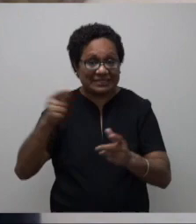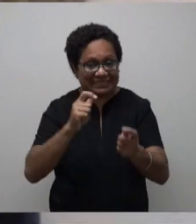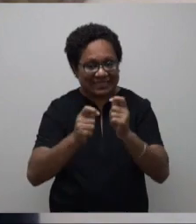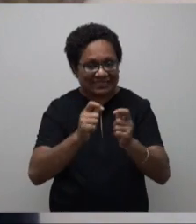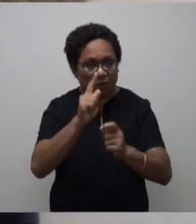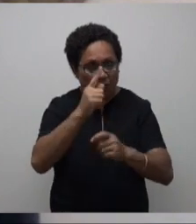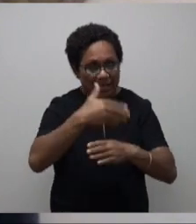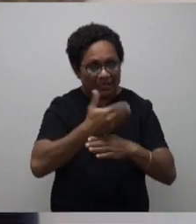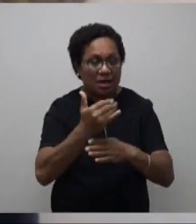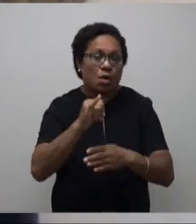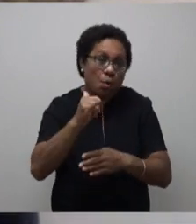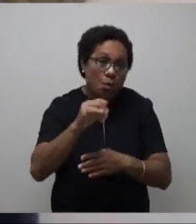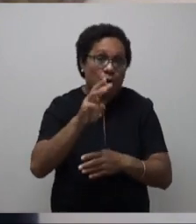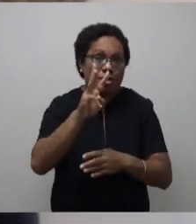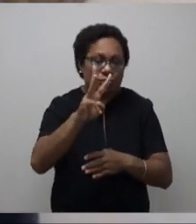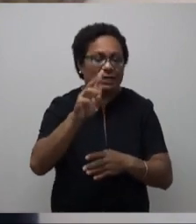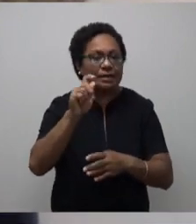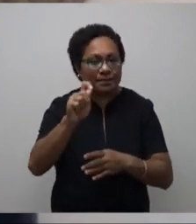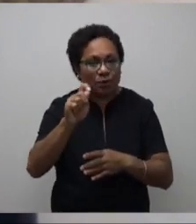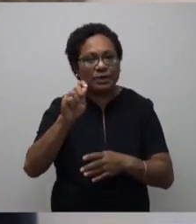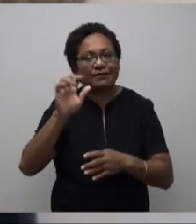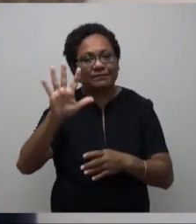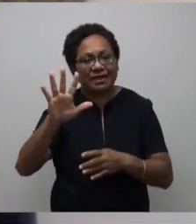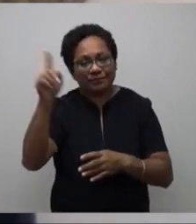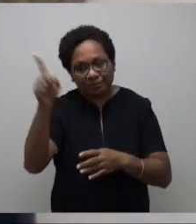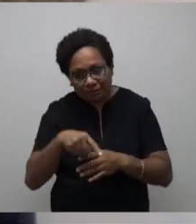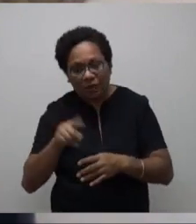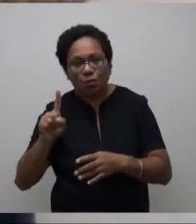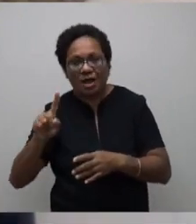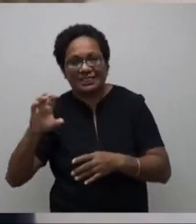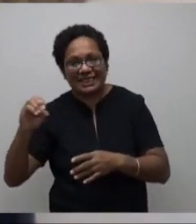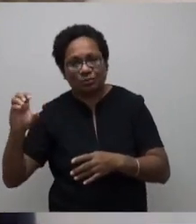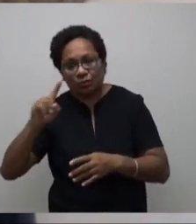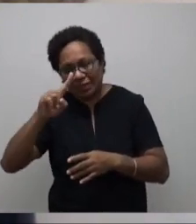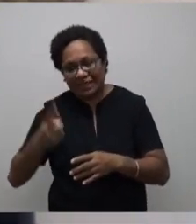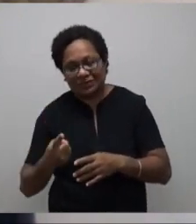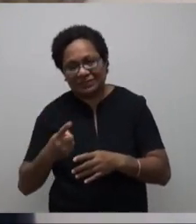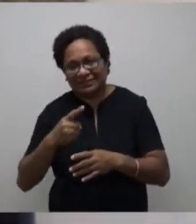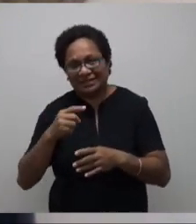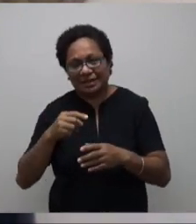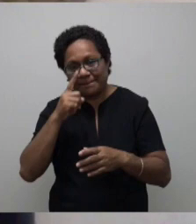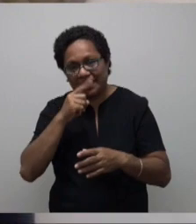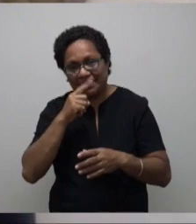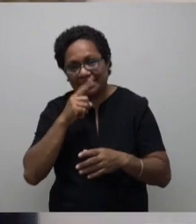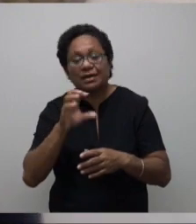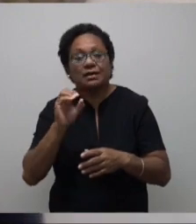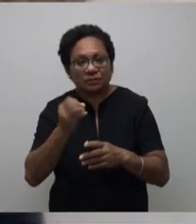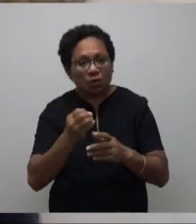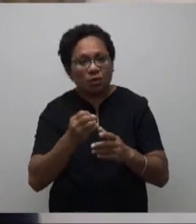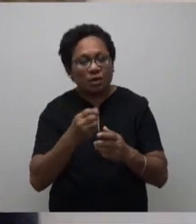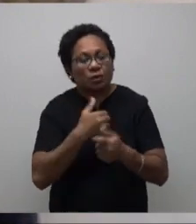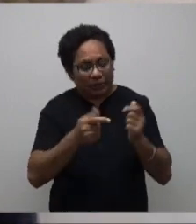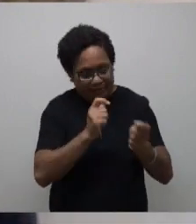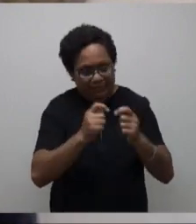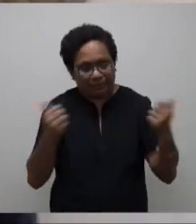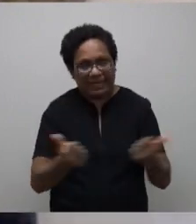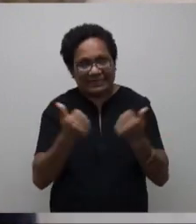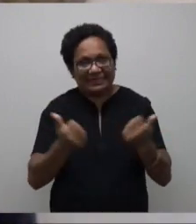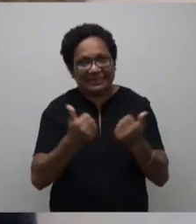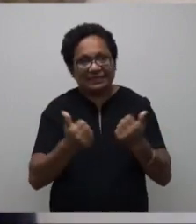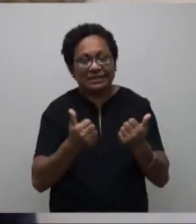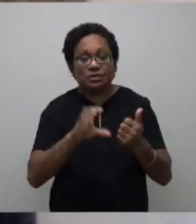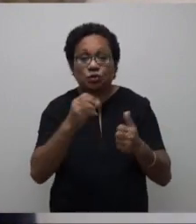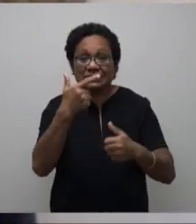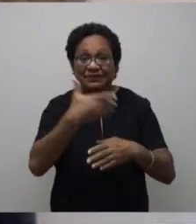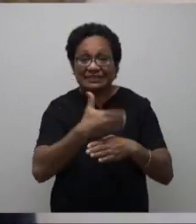or 3.5 per 1,000 population. So we are testing at a high level as we had targeted. The national 7-day